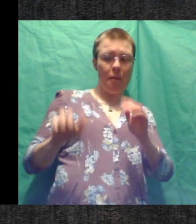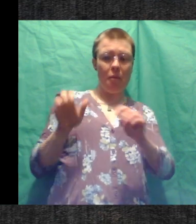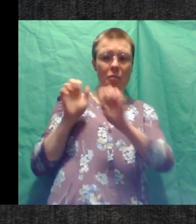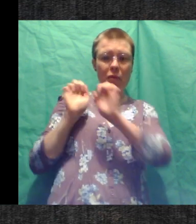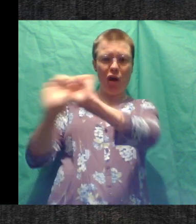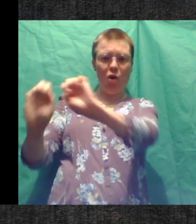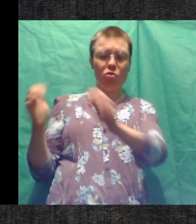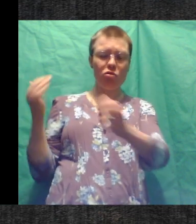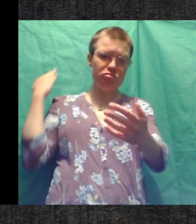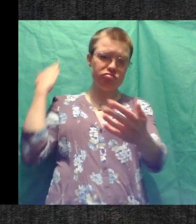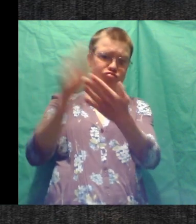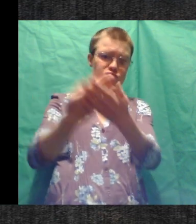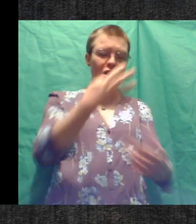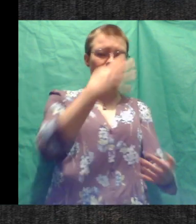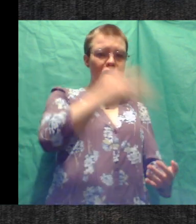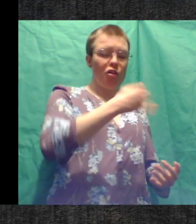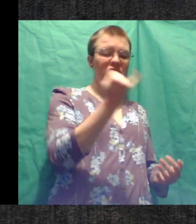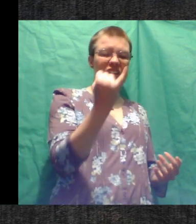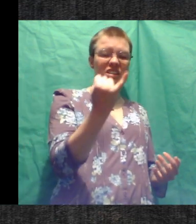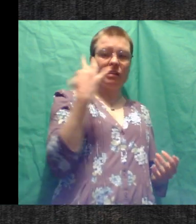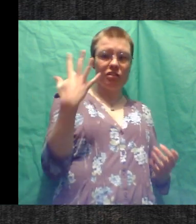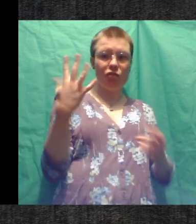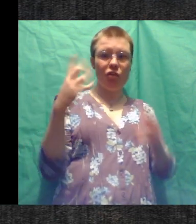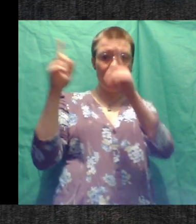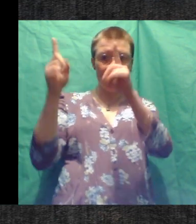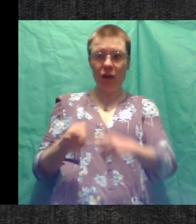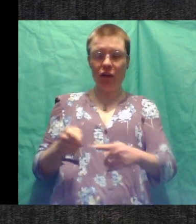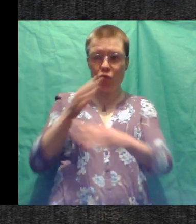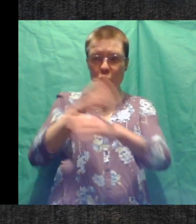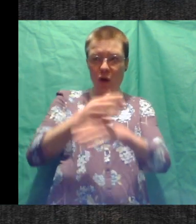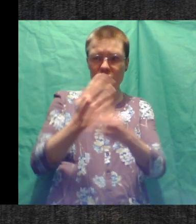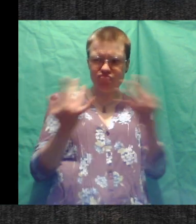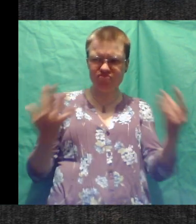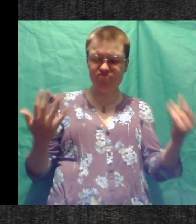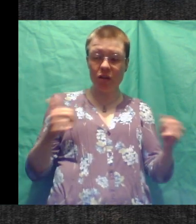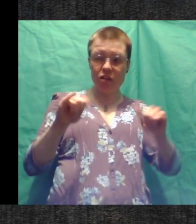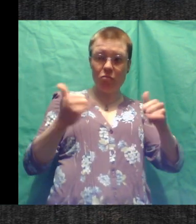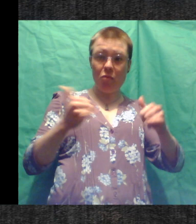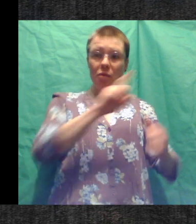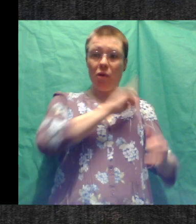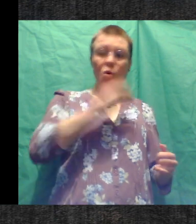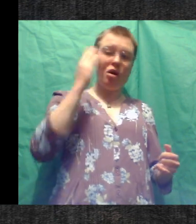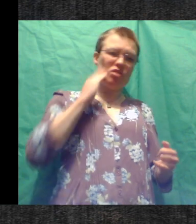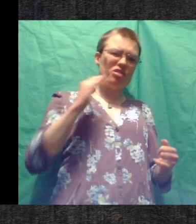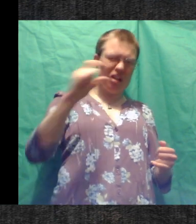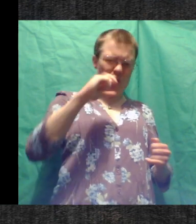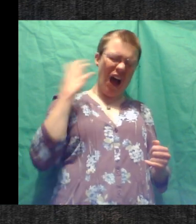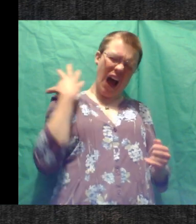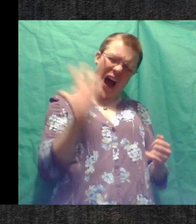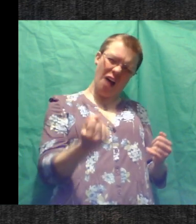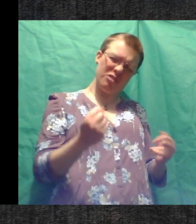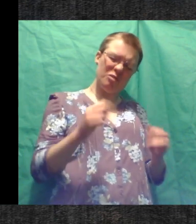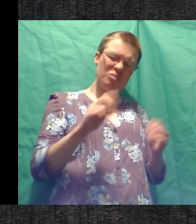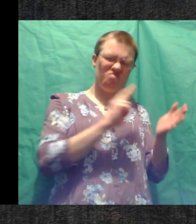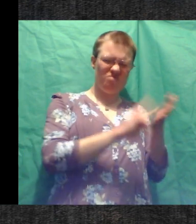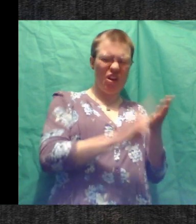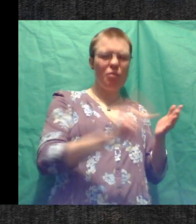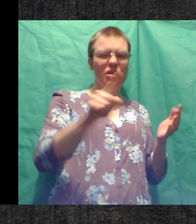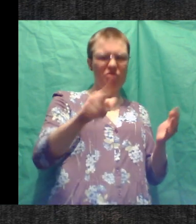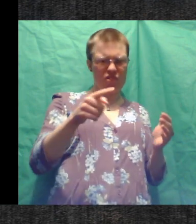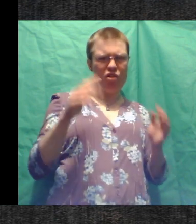until 1965, and there were lots of Indian laborers around. That's probably where I got my skin color from, but I'm not even sure about